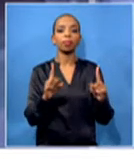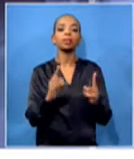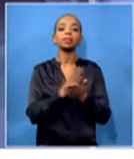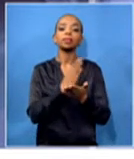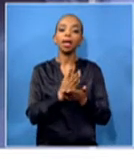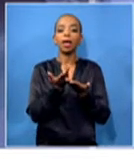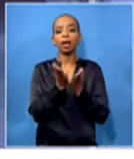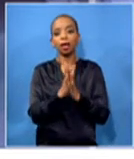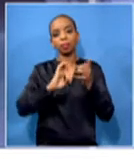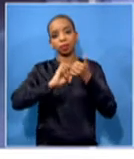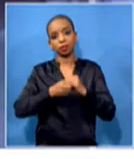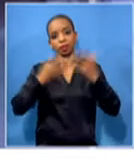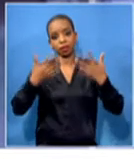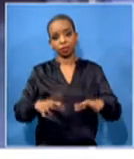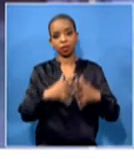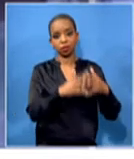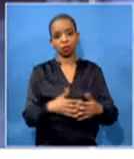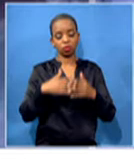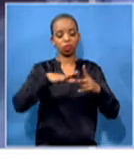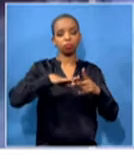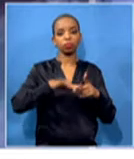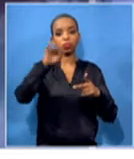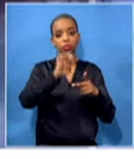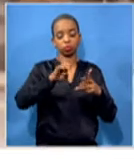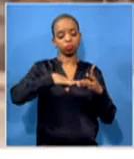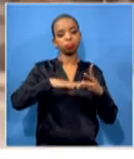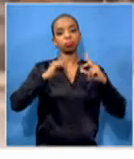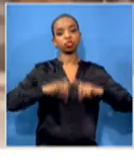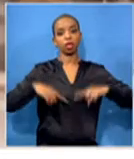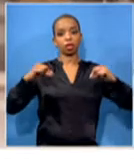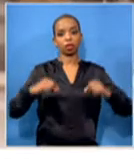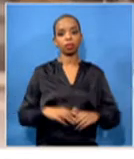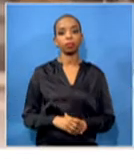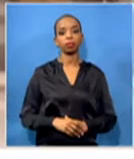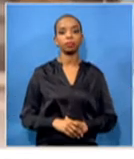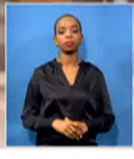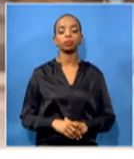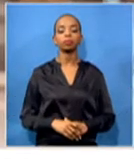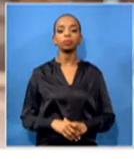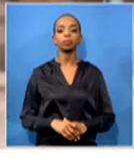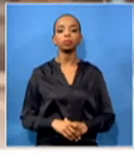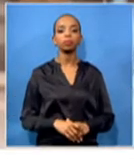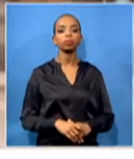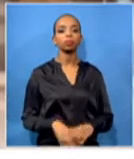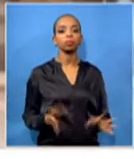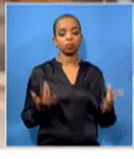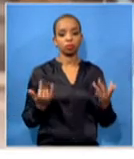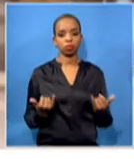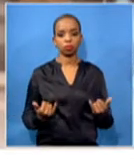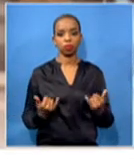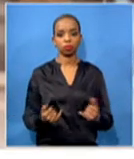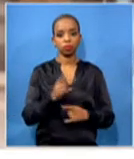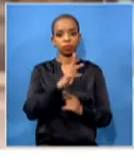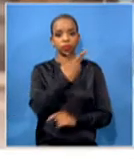other trials being conducted in the US, Europe and China. At present, 5 COVID-19